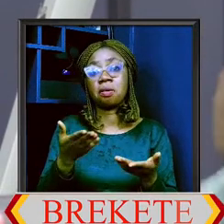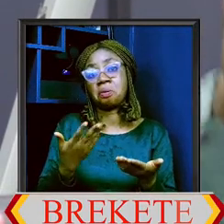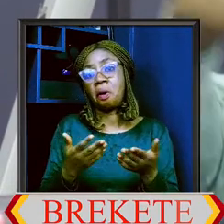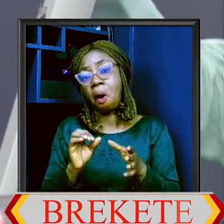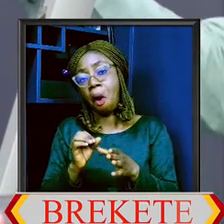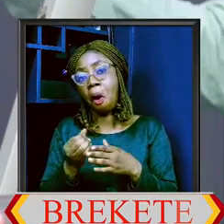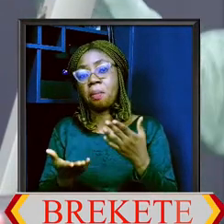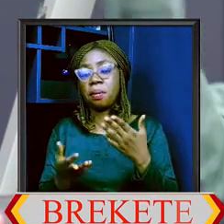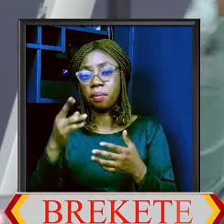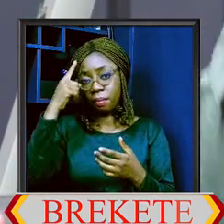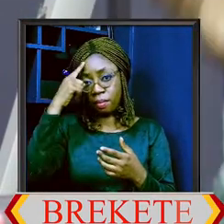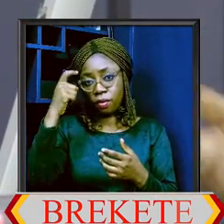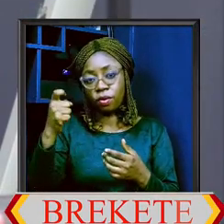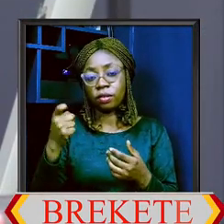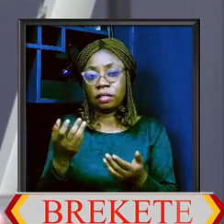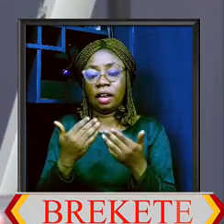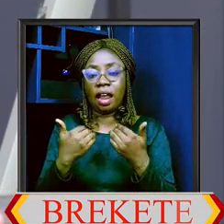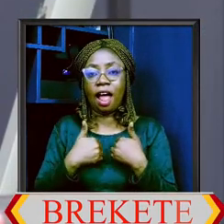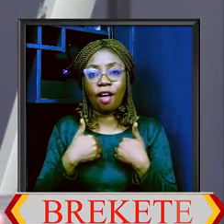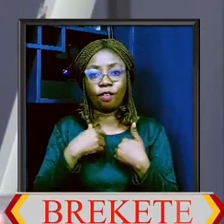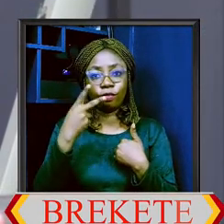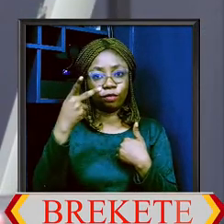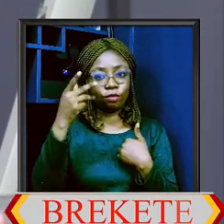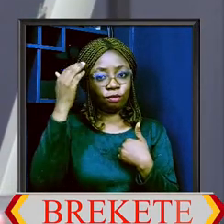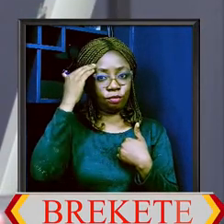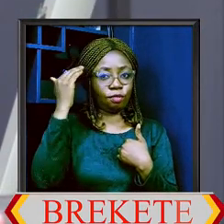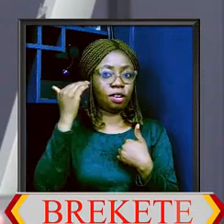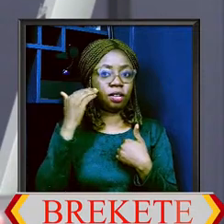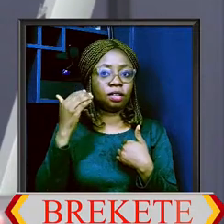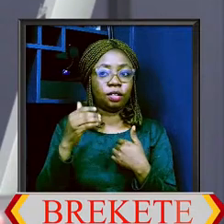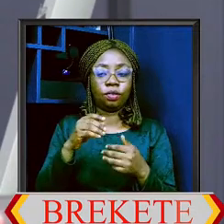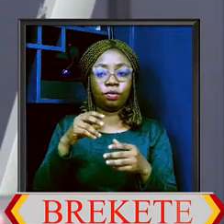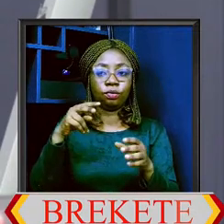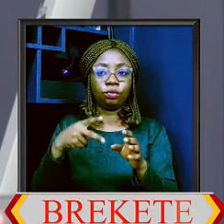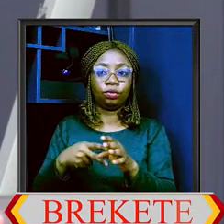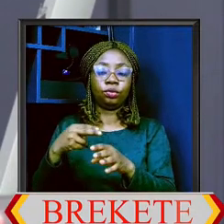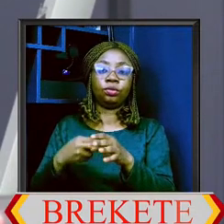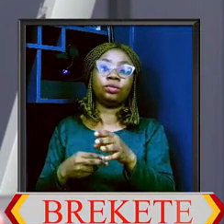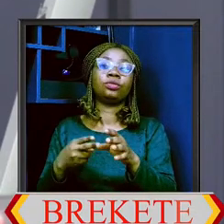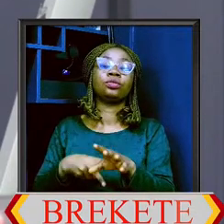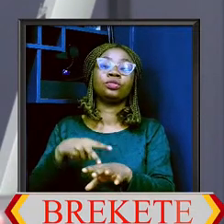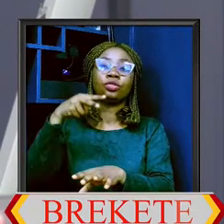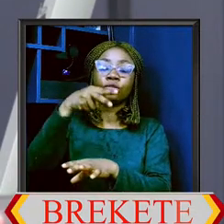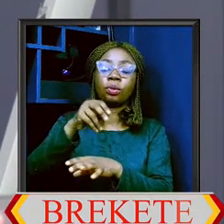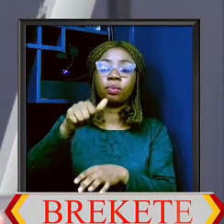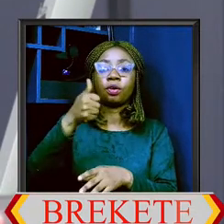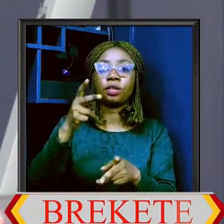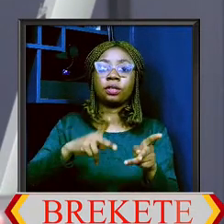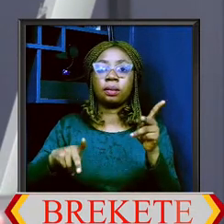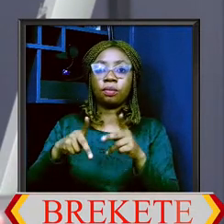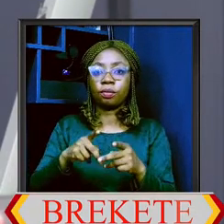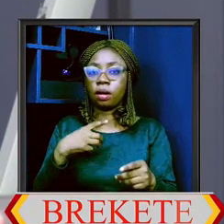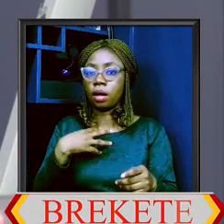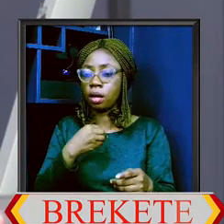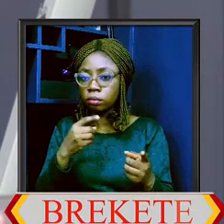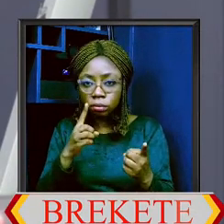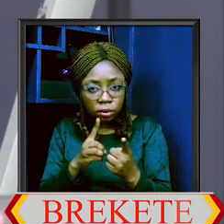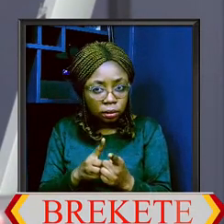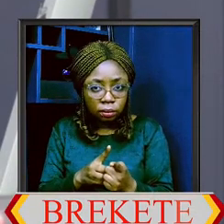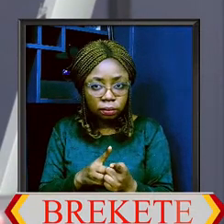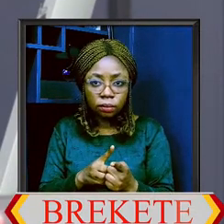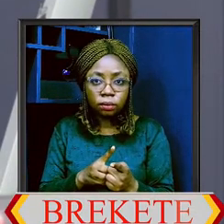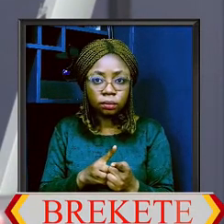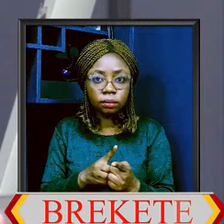head they go jump other people call meet him people are too much in a hurry